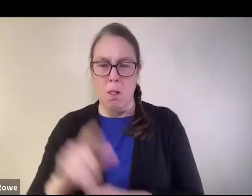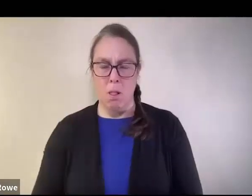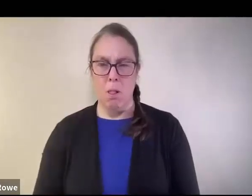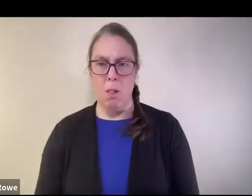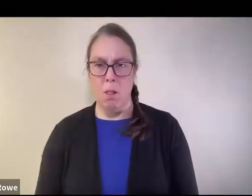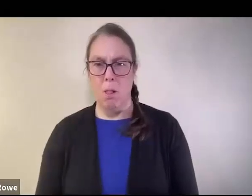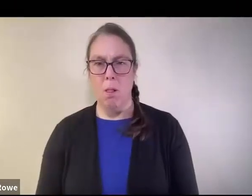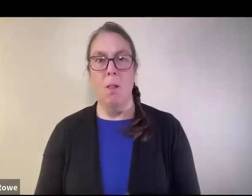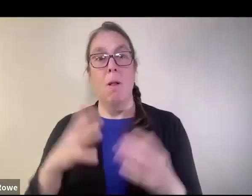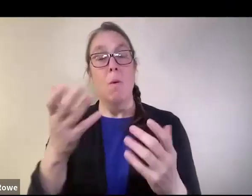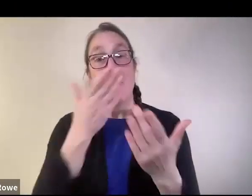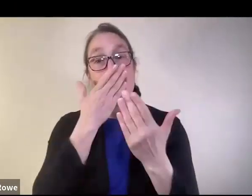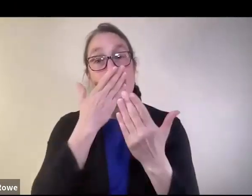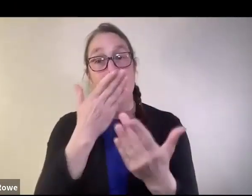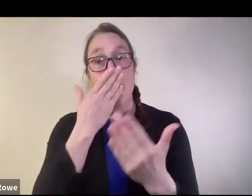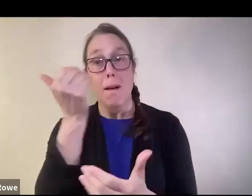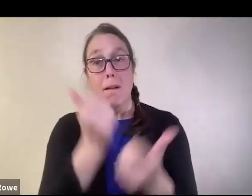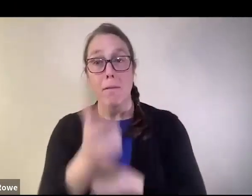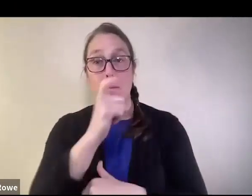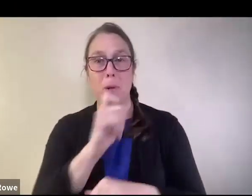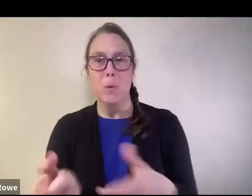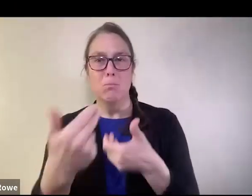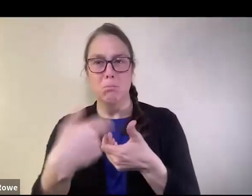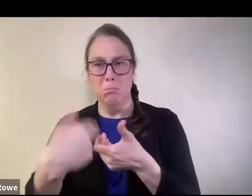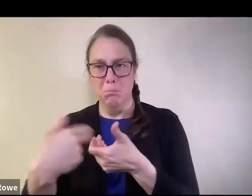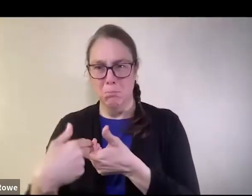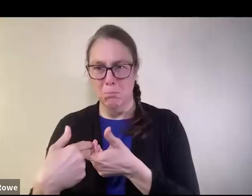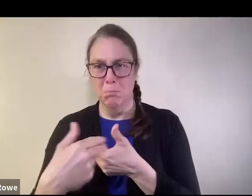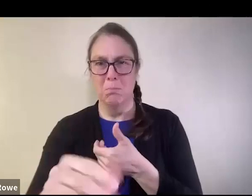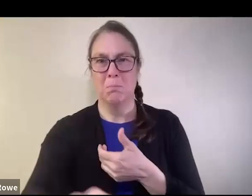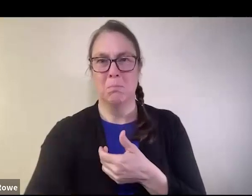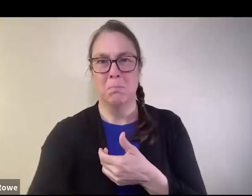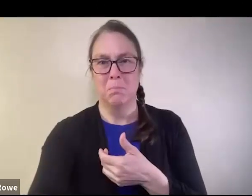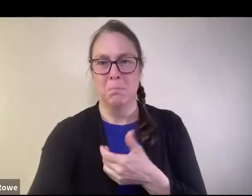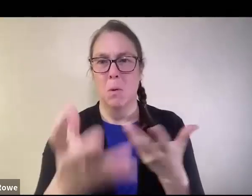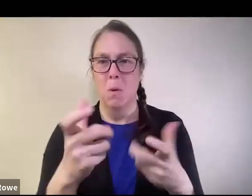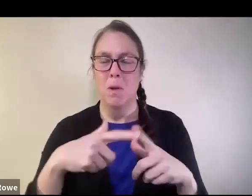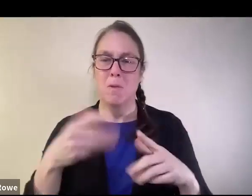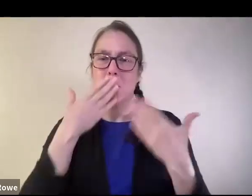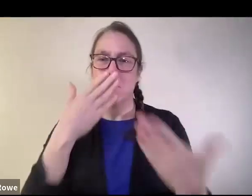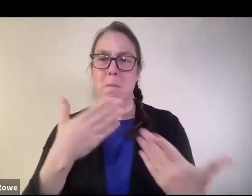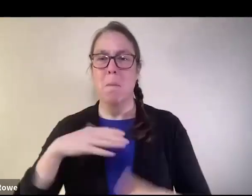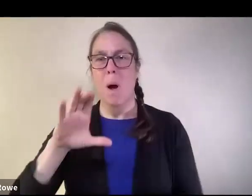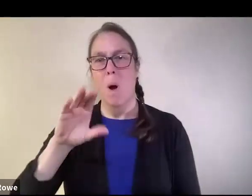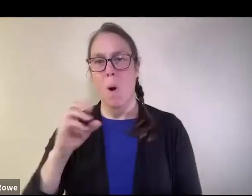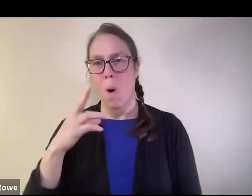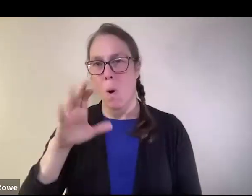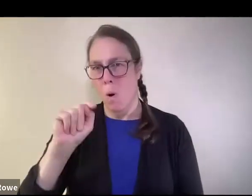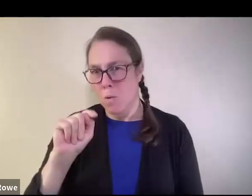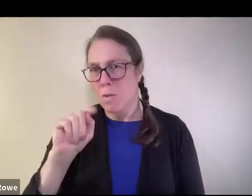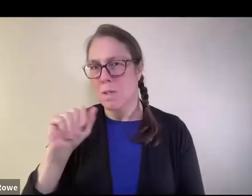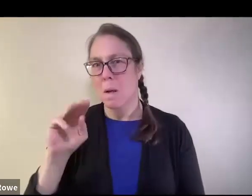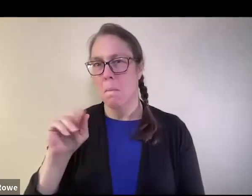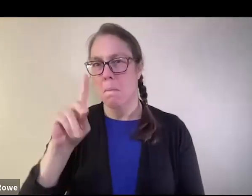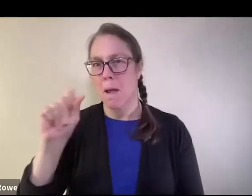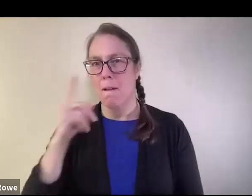We would like to thank everyone who participated, and I'd like to thank my co-host Amanda for helping us out today.